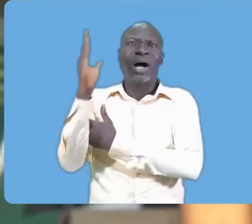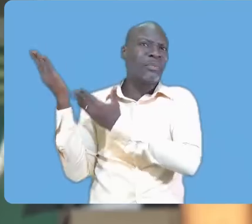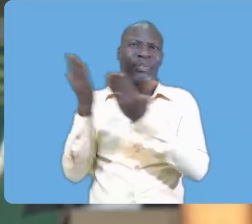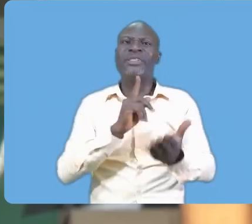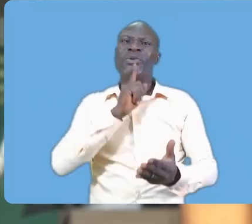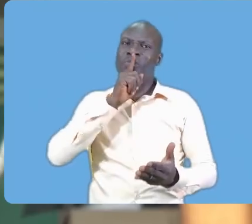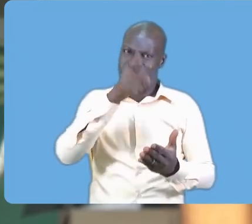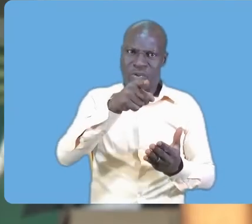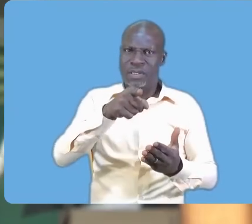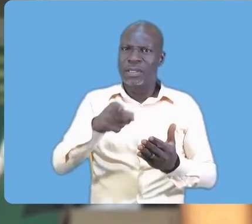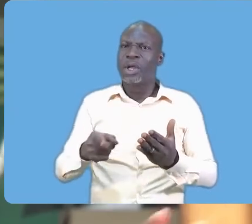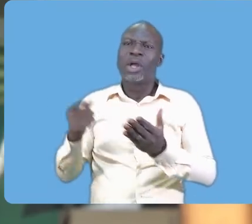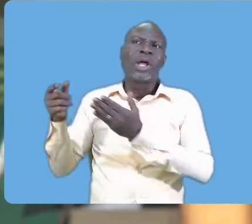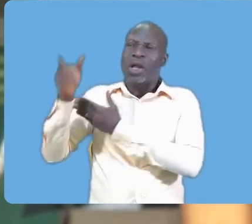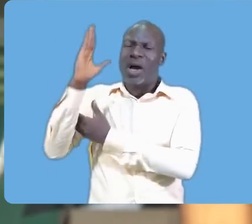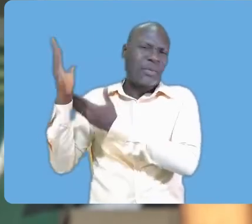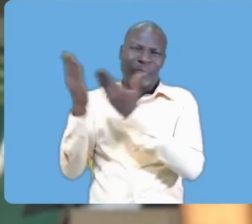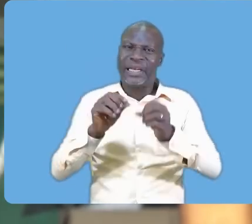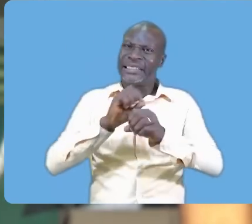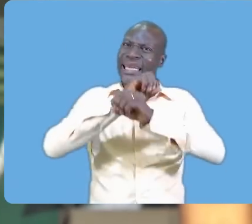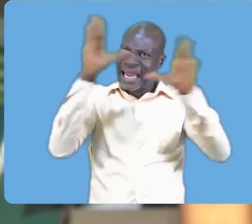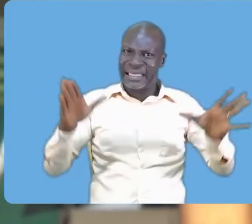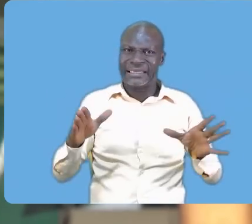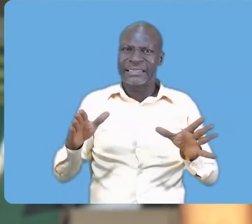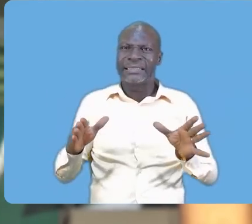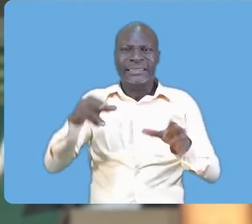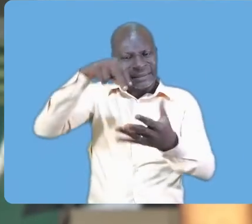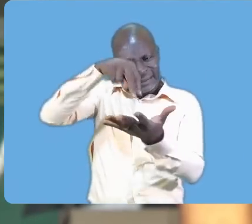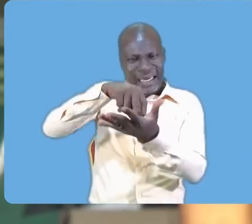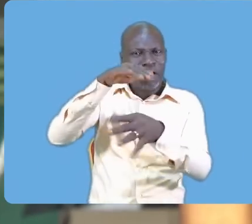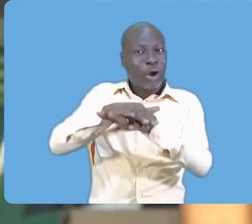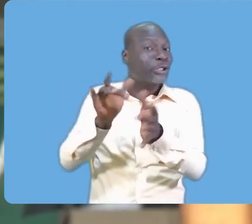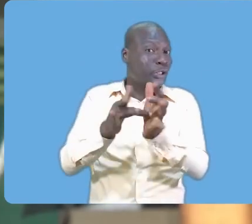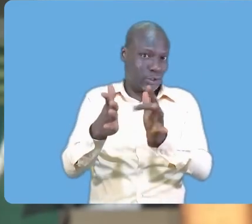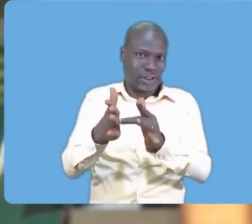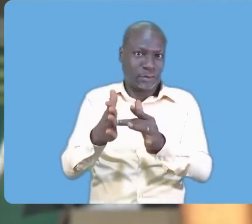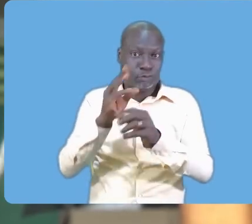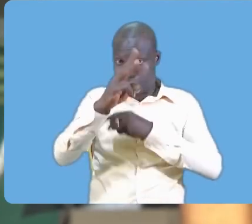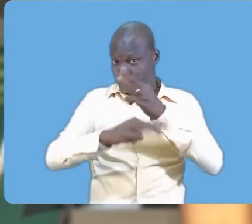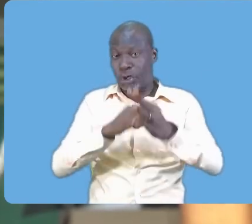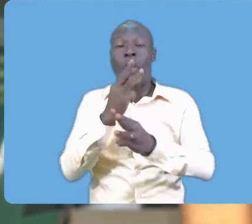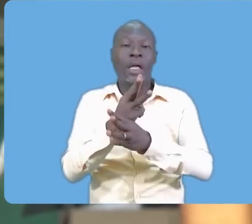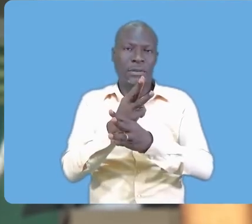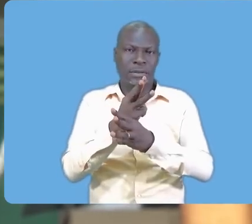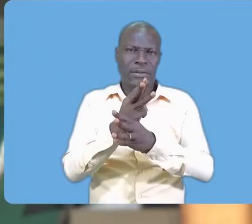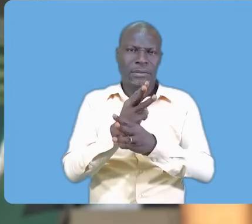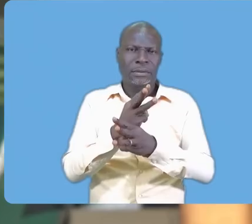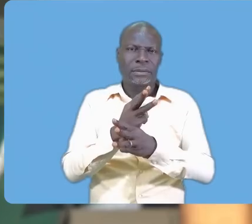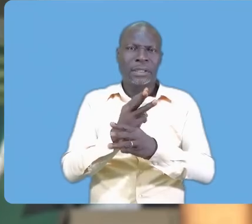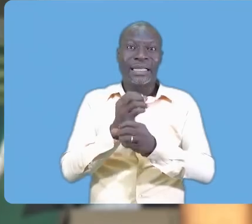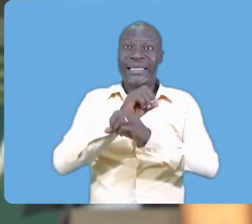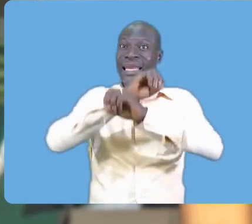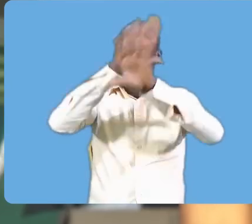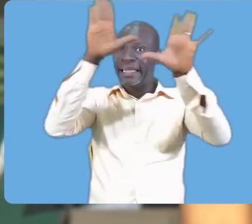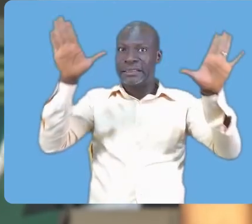kwasam a ni nyina agina ono ye na Awurade Yesu Kristo so ade aba ewa ewiase ehan no